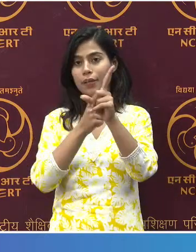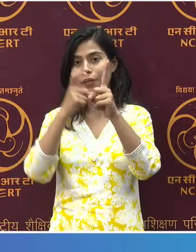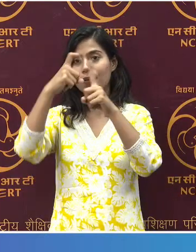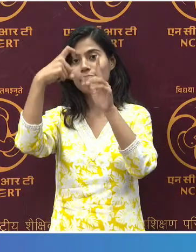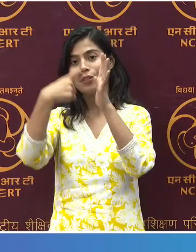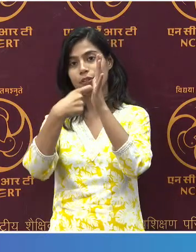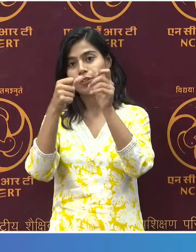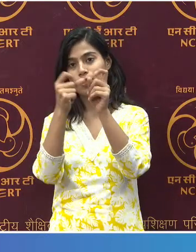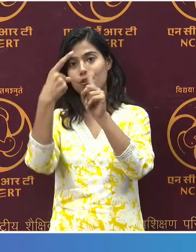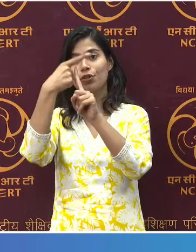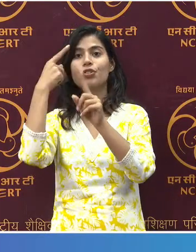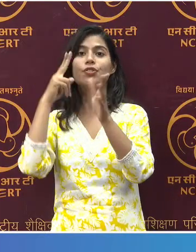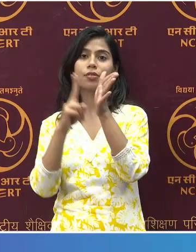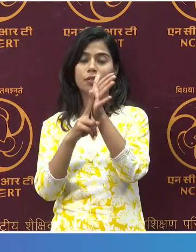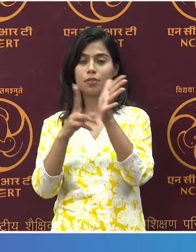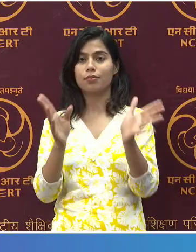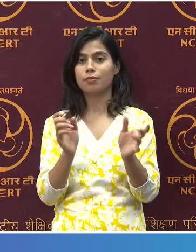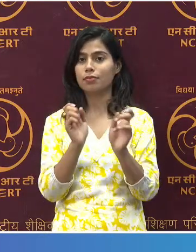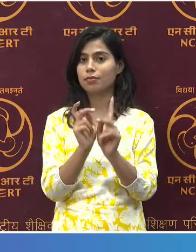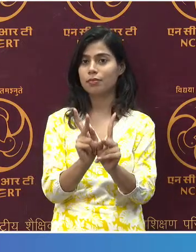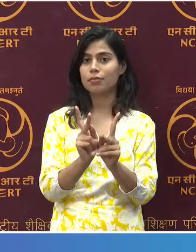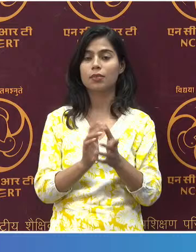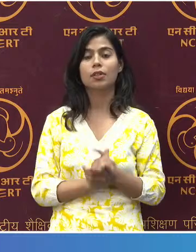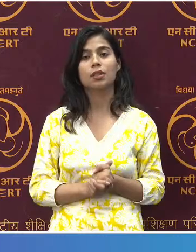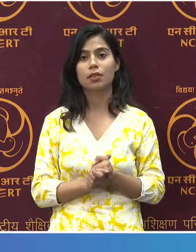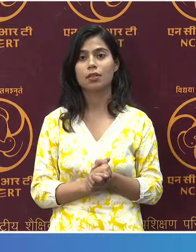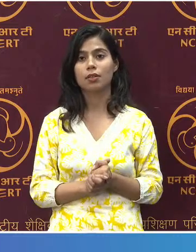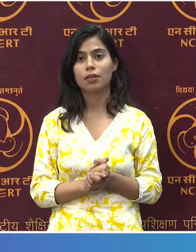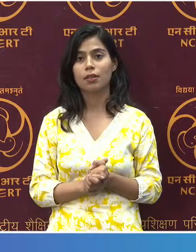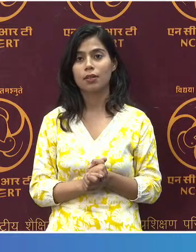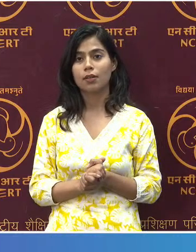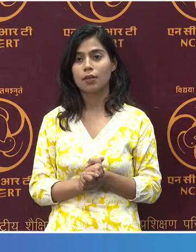the alkene molecules that will create alcohols.